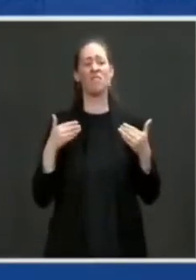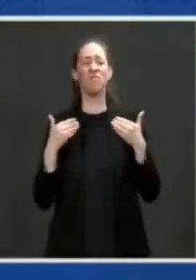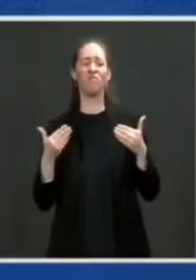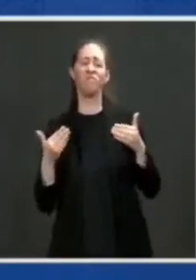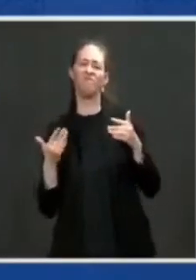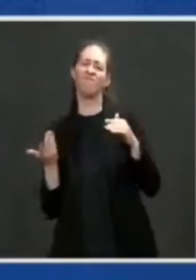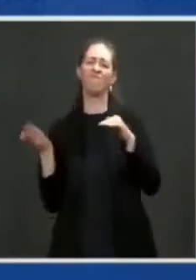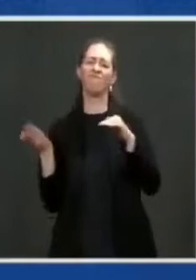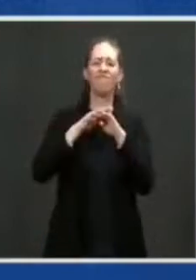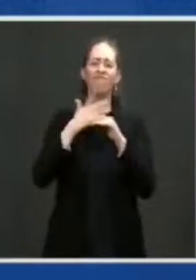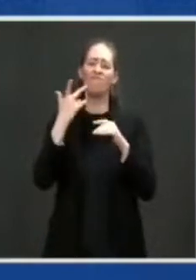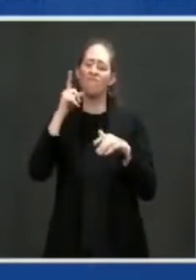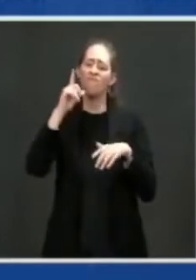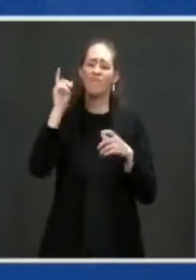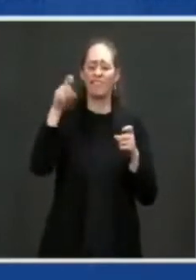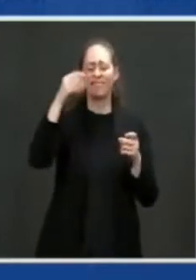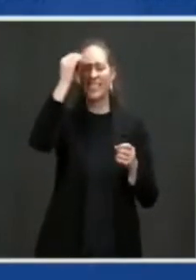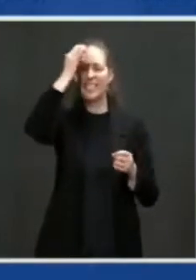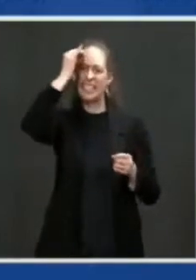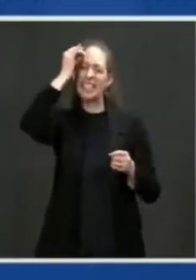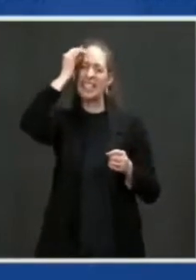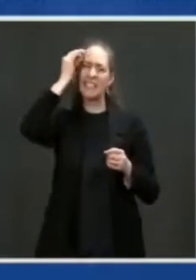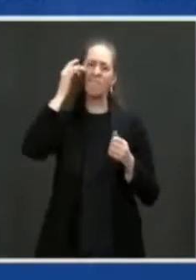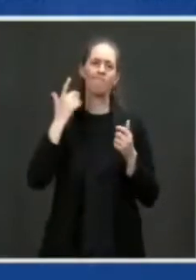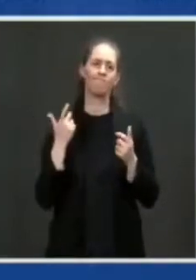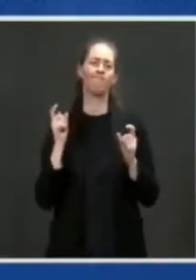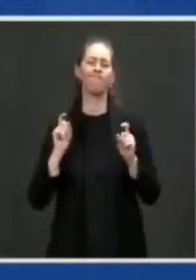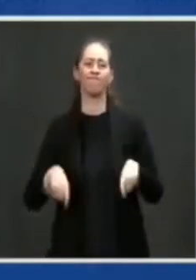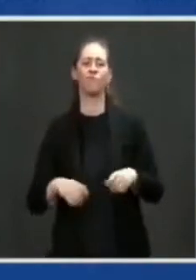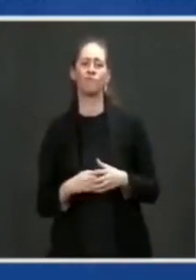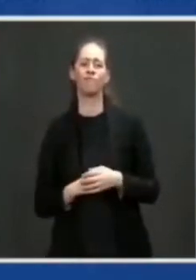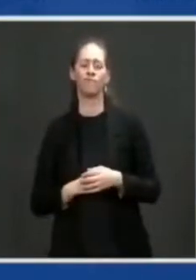Okay, hang on.